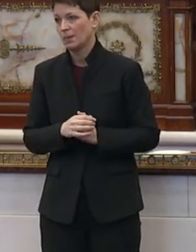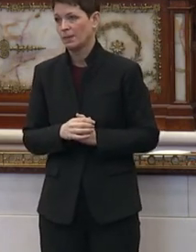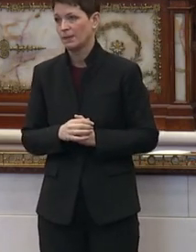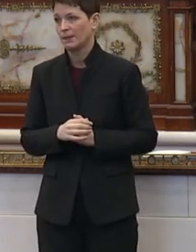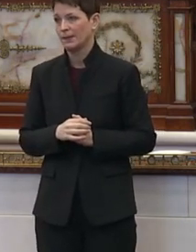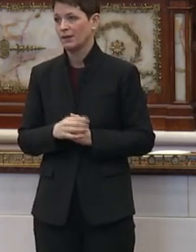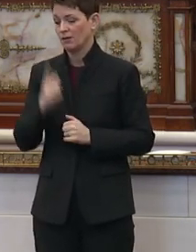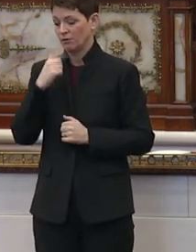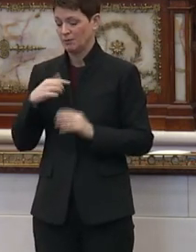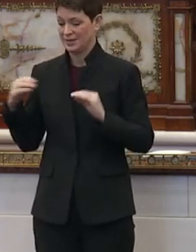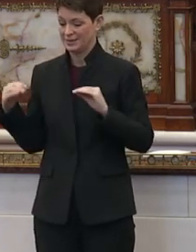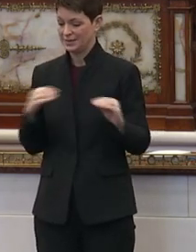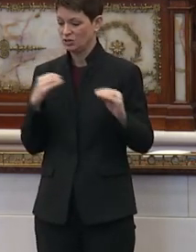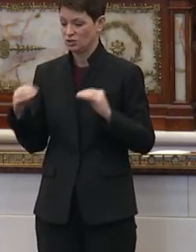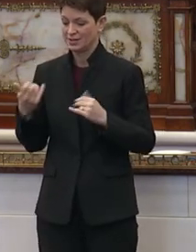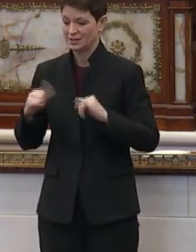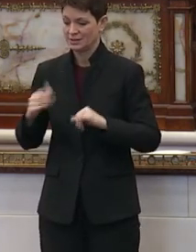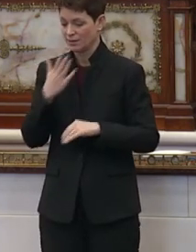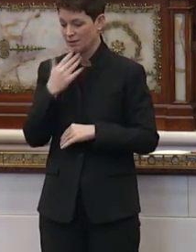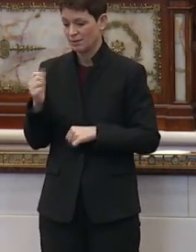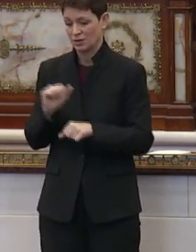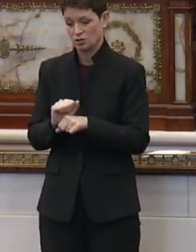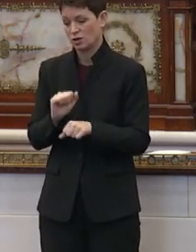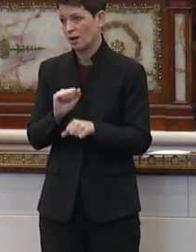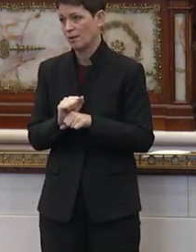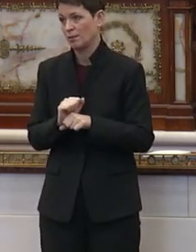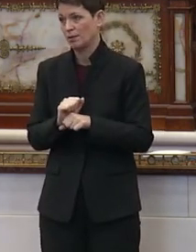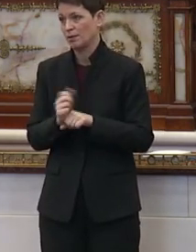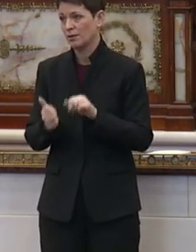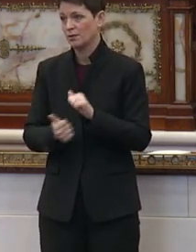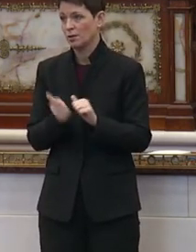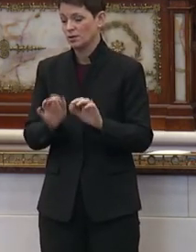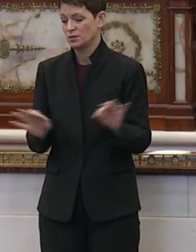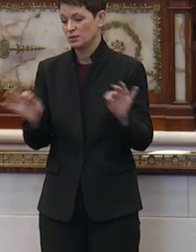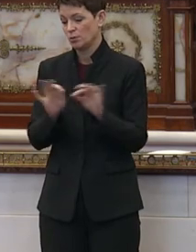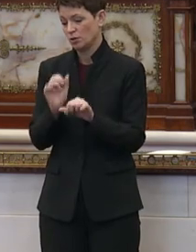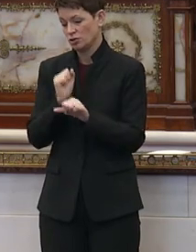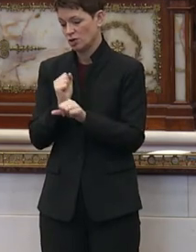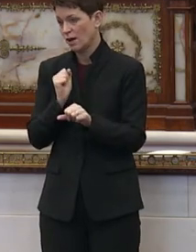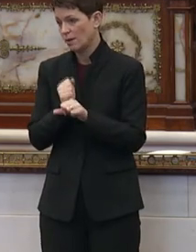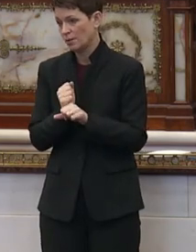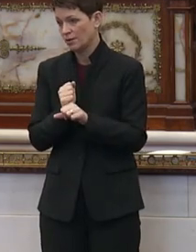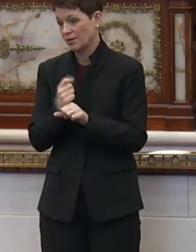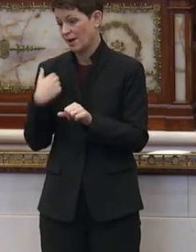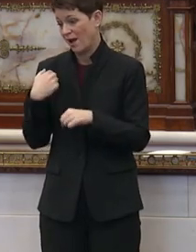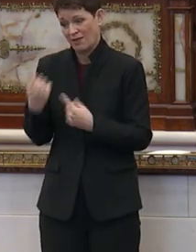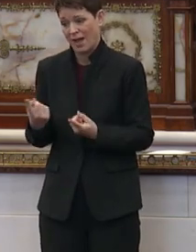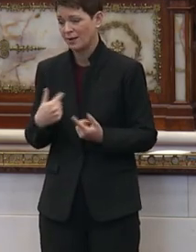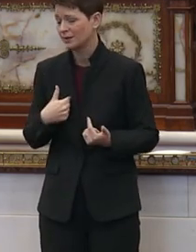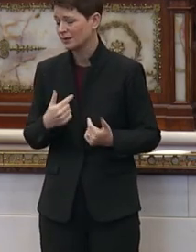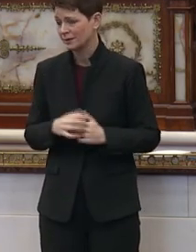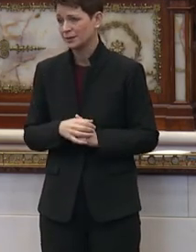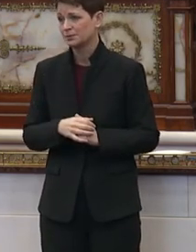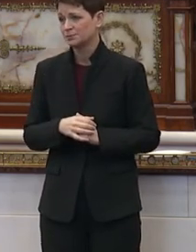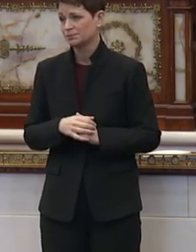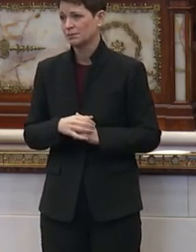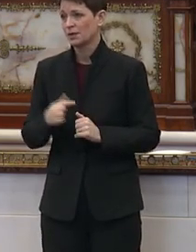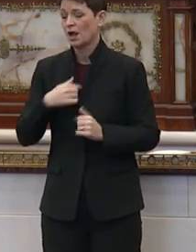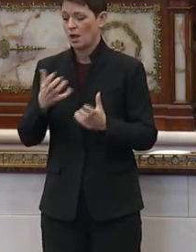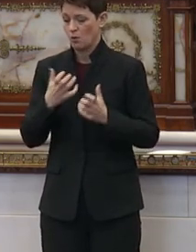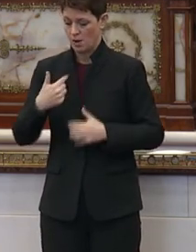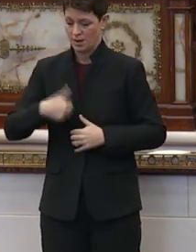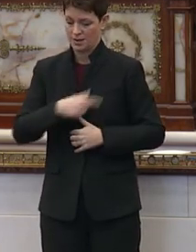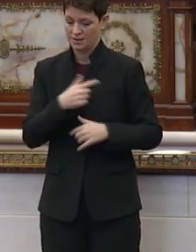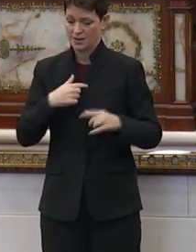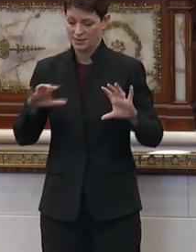To me, teaching is still the best job, the most important job that I've ever had. And I want us